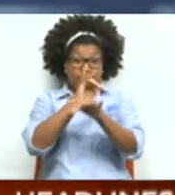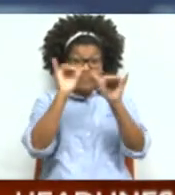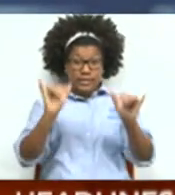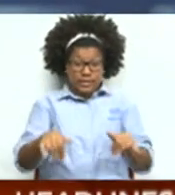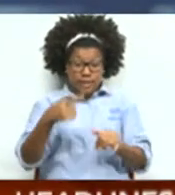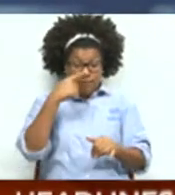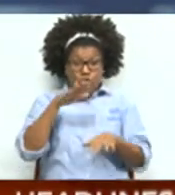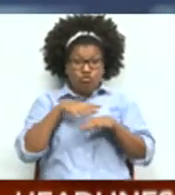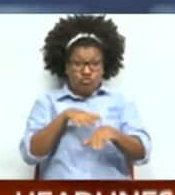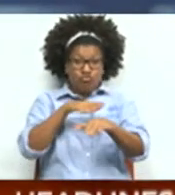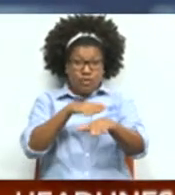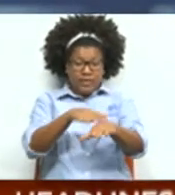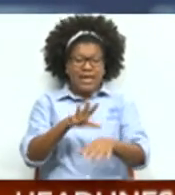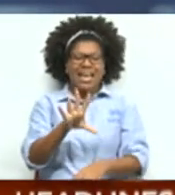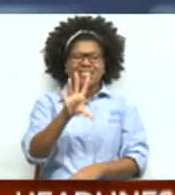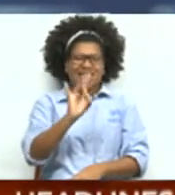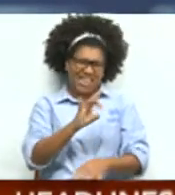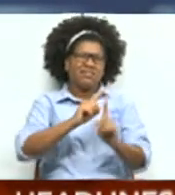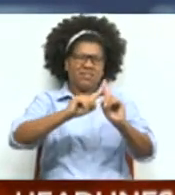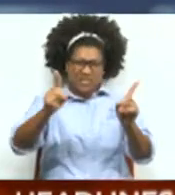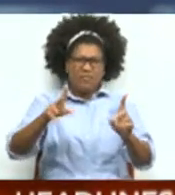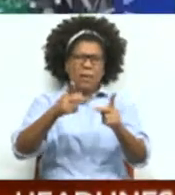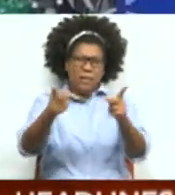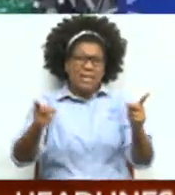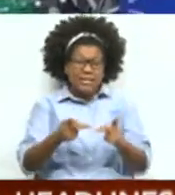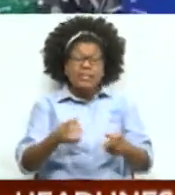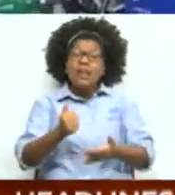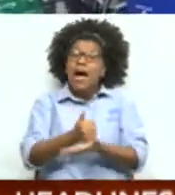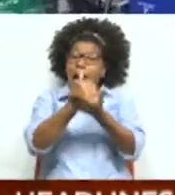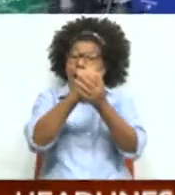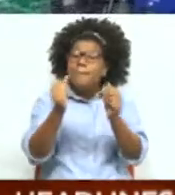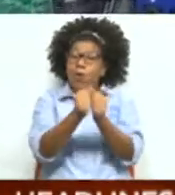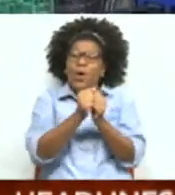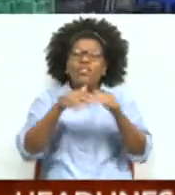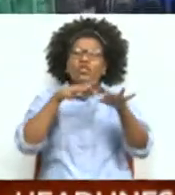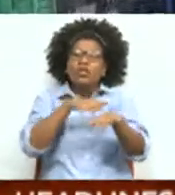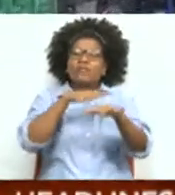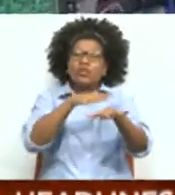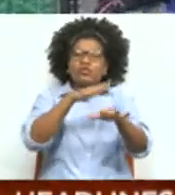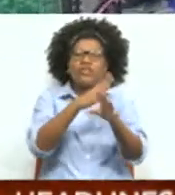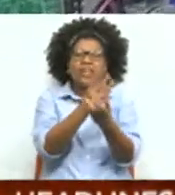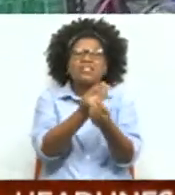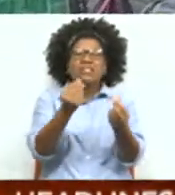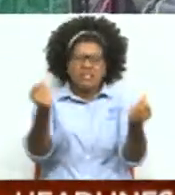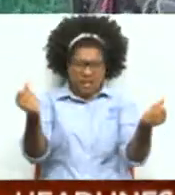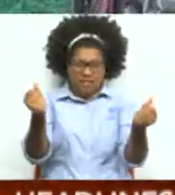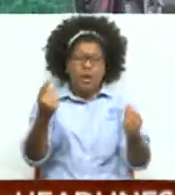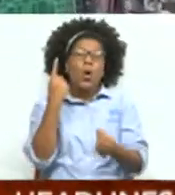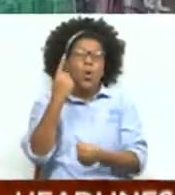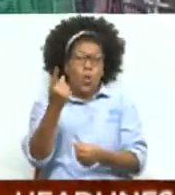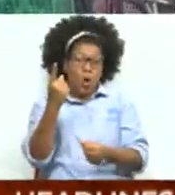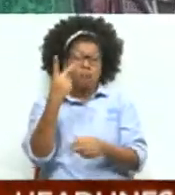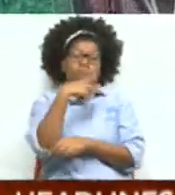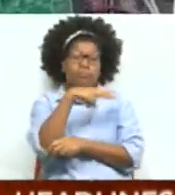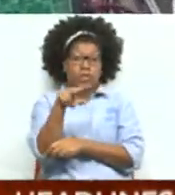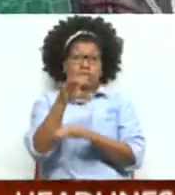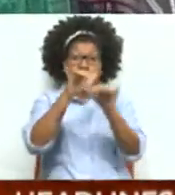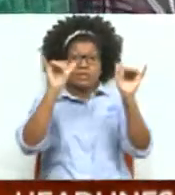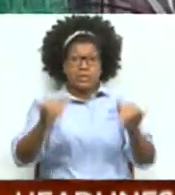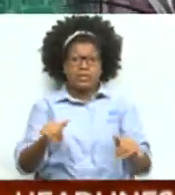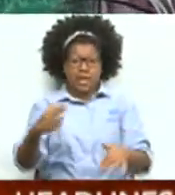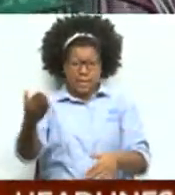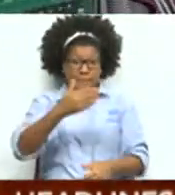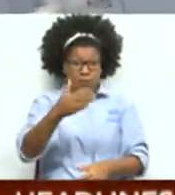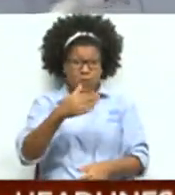with traffic congestion. Speaking at the site of one of the monitoring systems at the intersection between the BWIA Boulevard